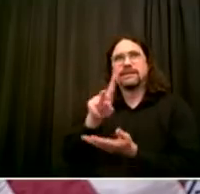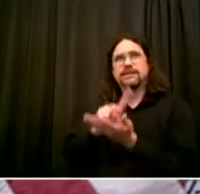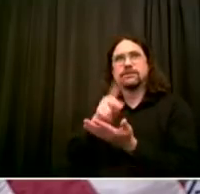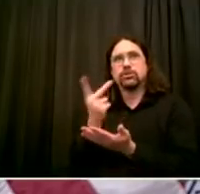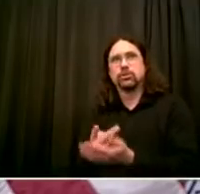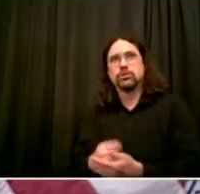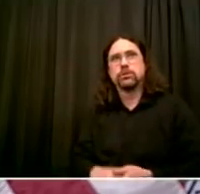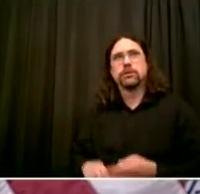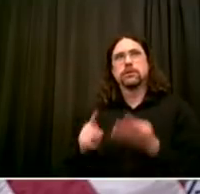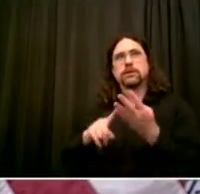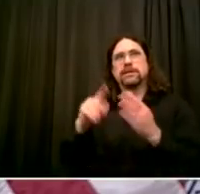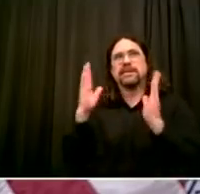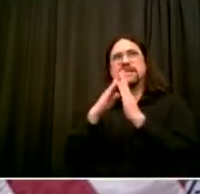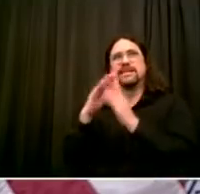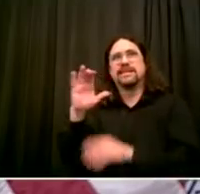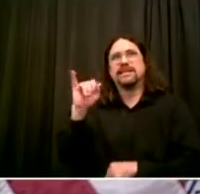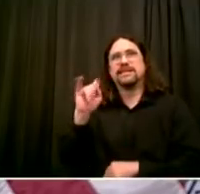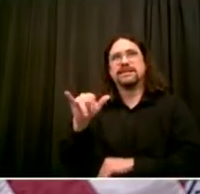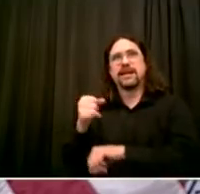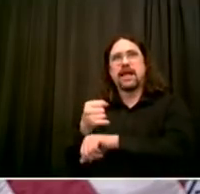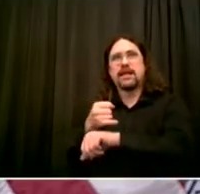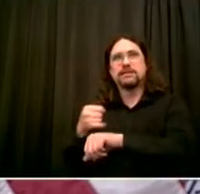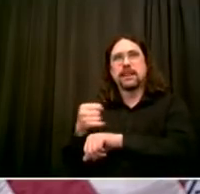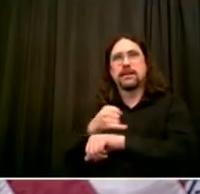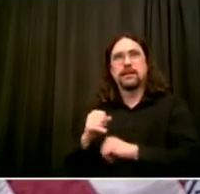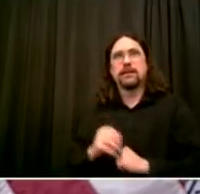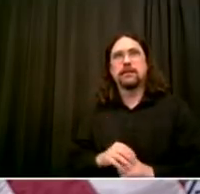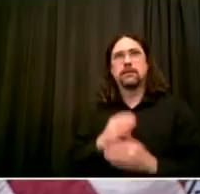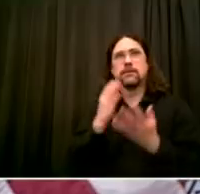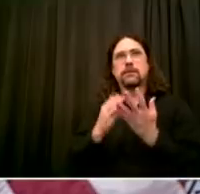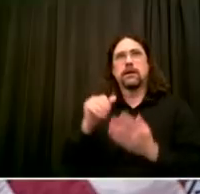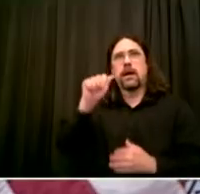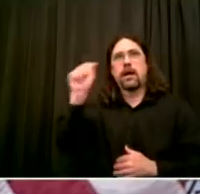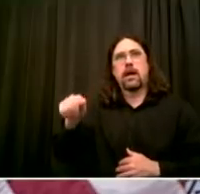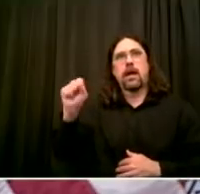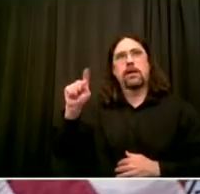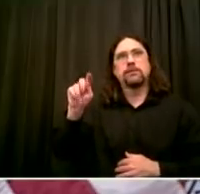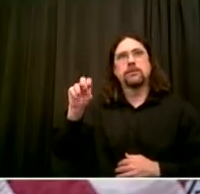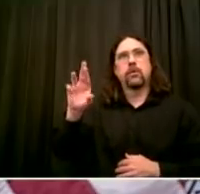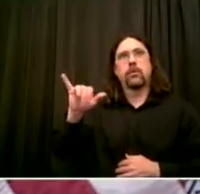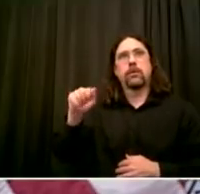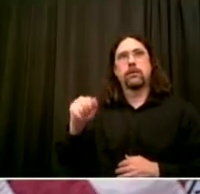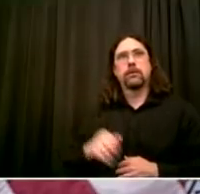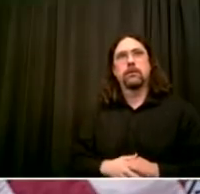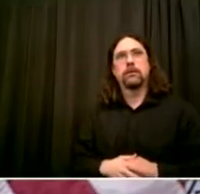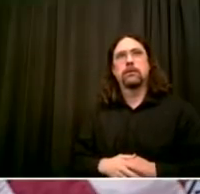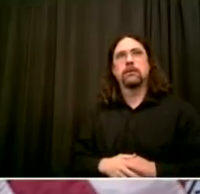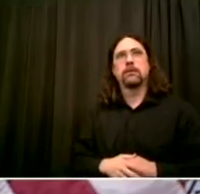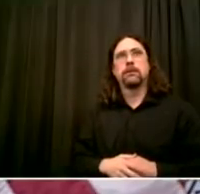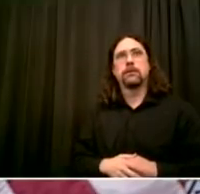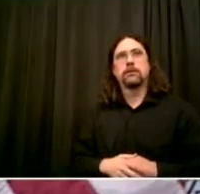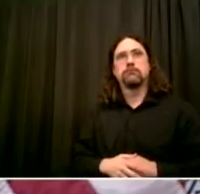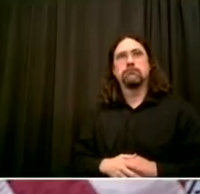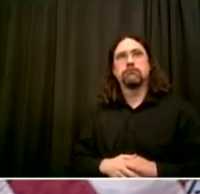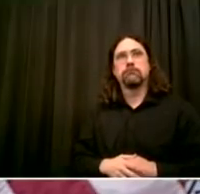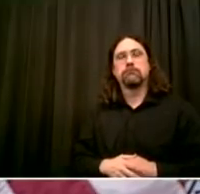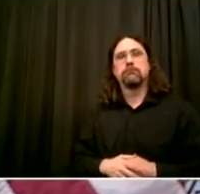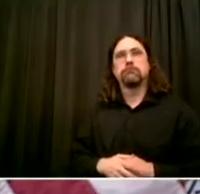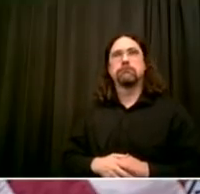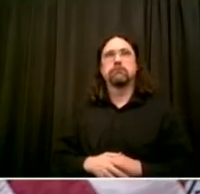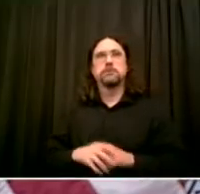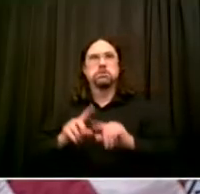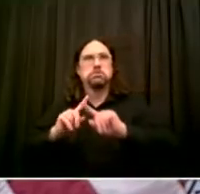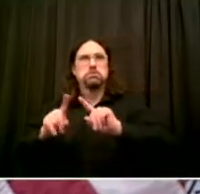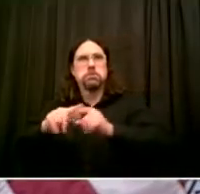Matt, look, we are going to, in phase one, focus on those industries and that I've talked about